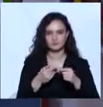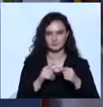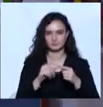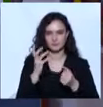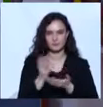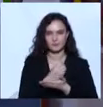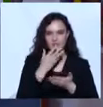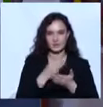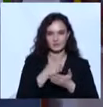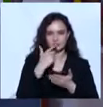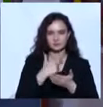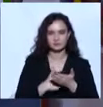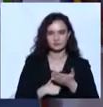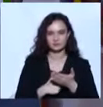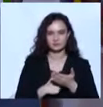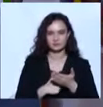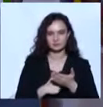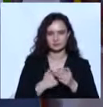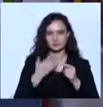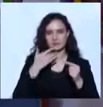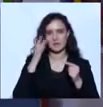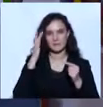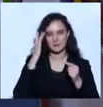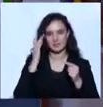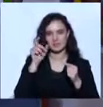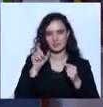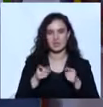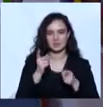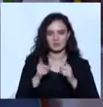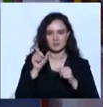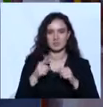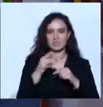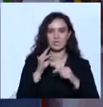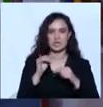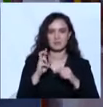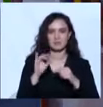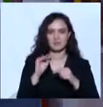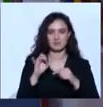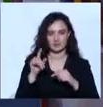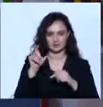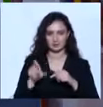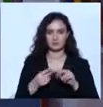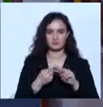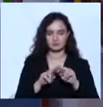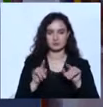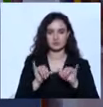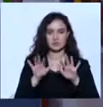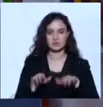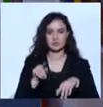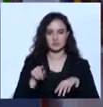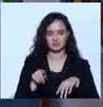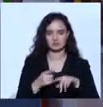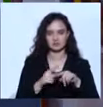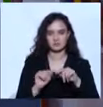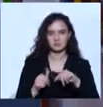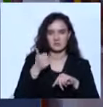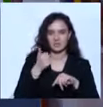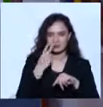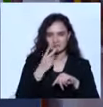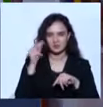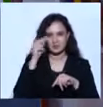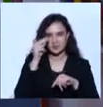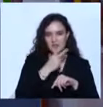finds himself in the care of a Native American man named Gray Beaver. And this is where White Fang first